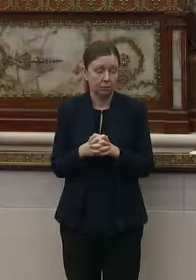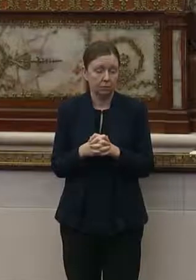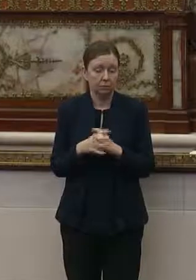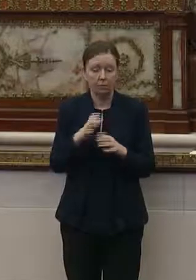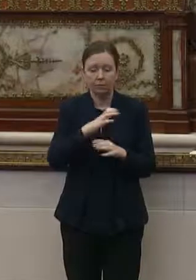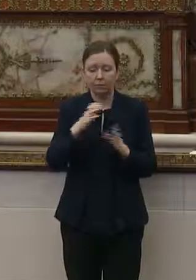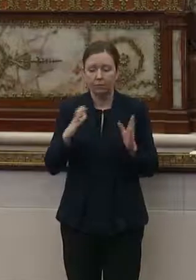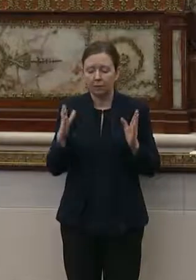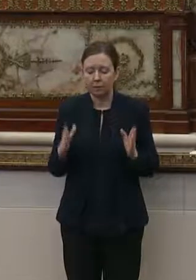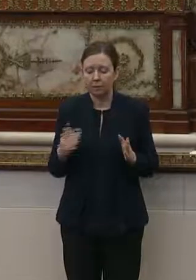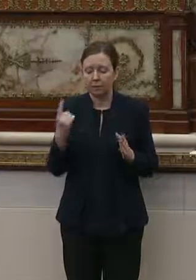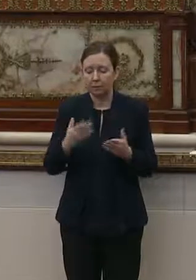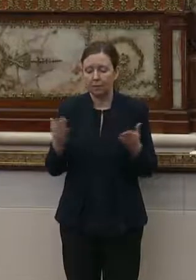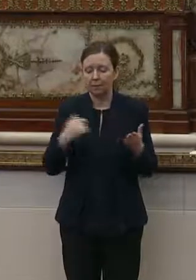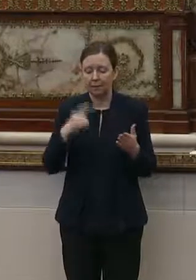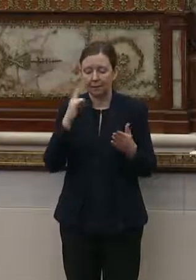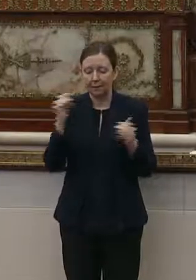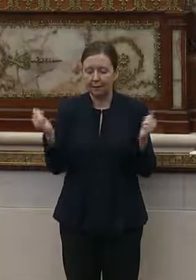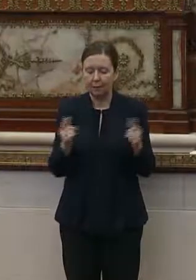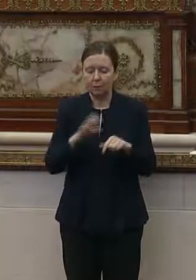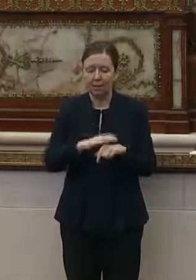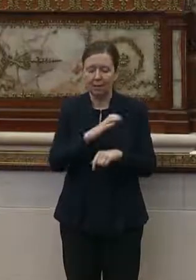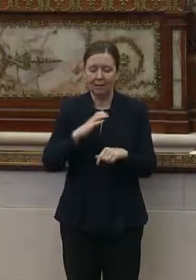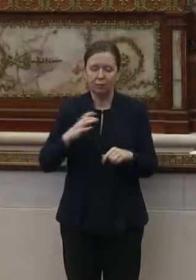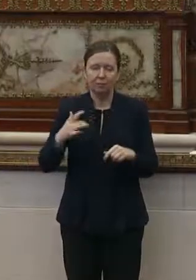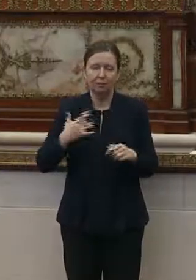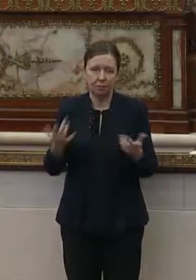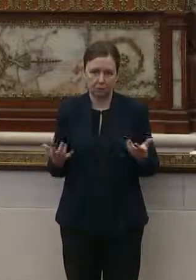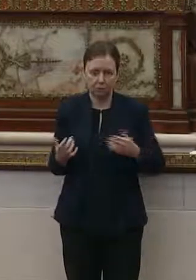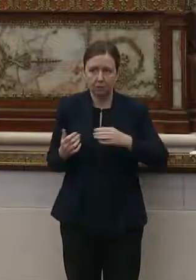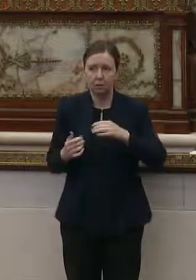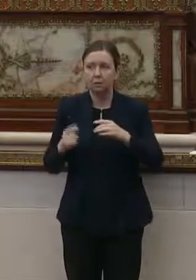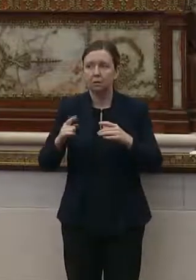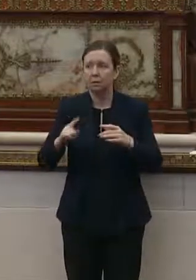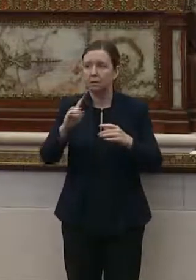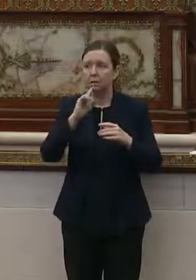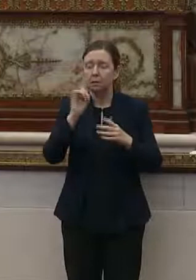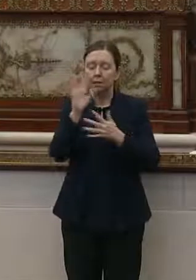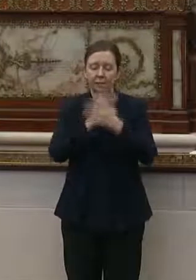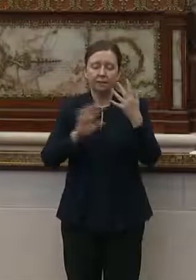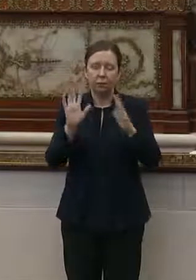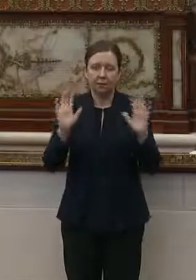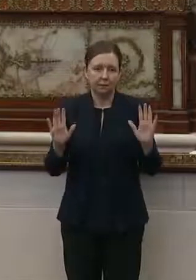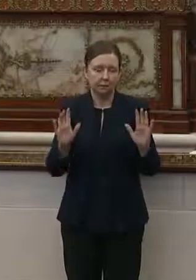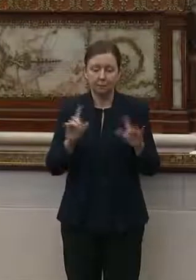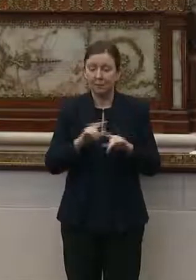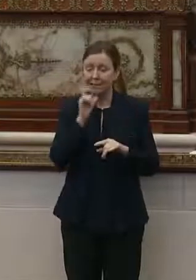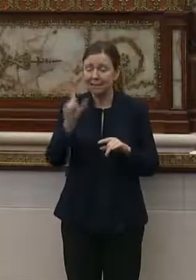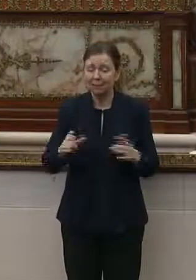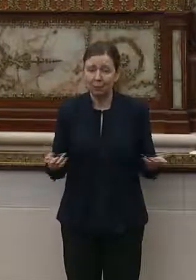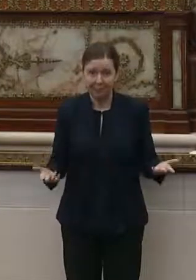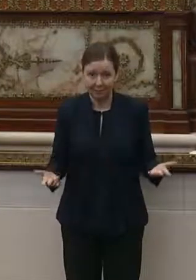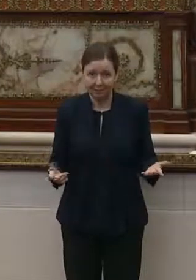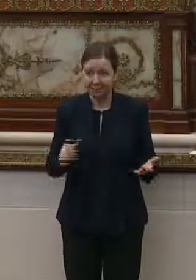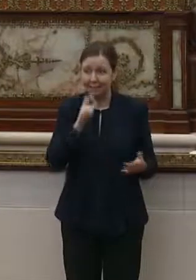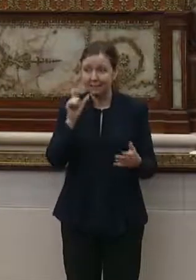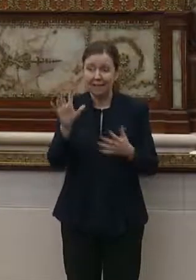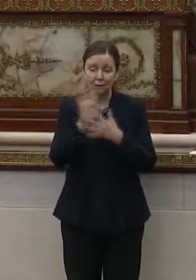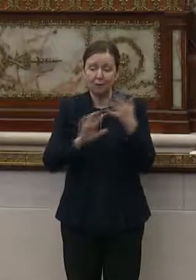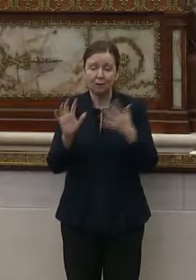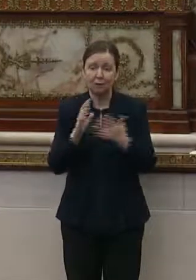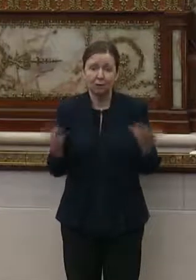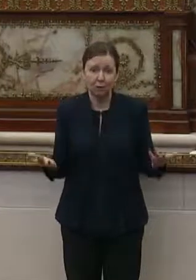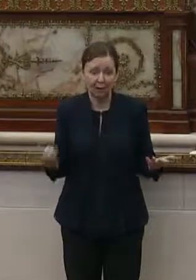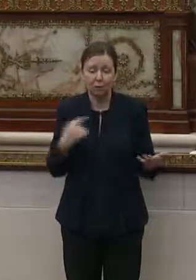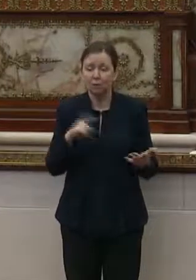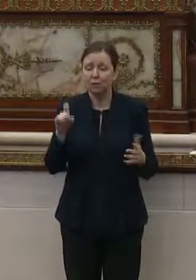Commissioner, one of the things I think that everybody on council feels is that this is incredibly confusing, unnecessarily so. It doesn't have to be so confusing.